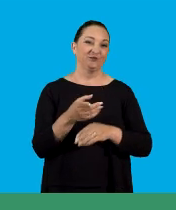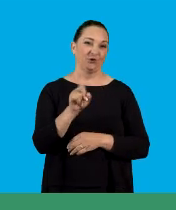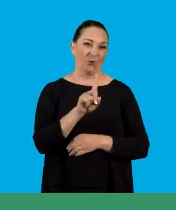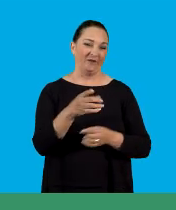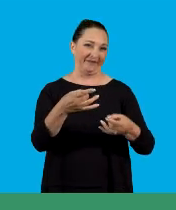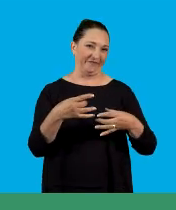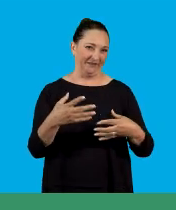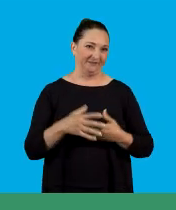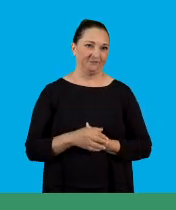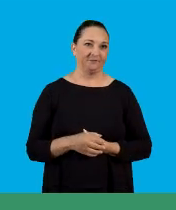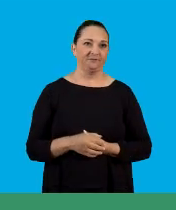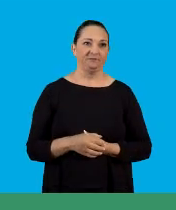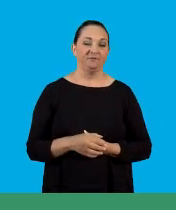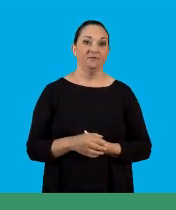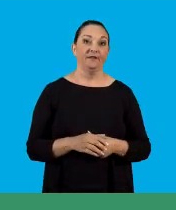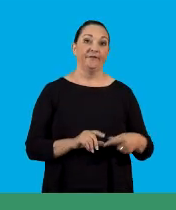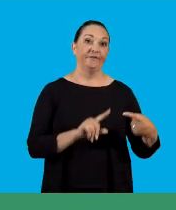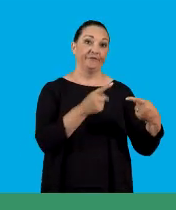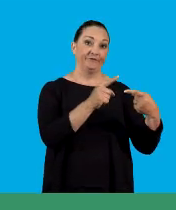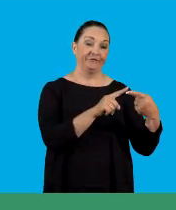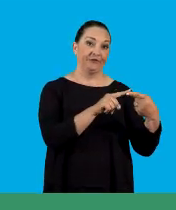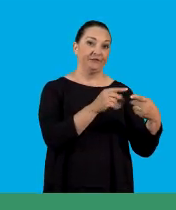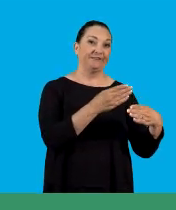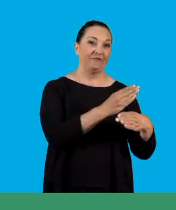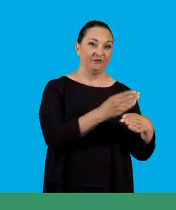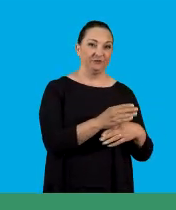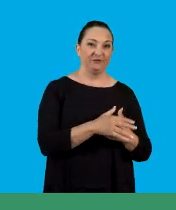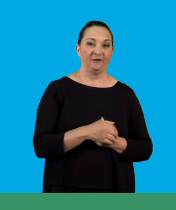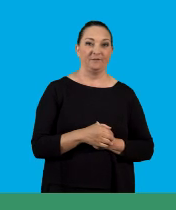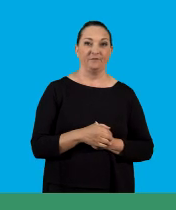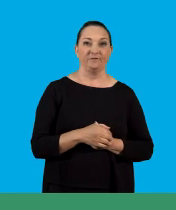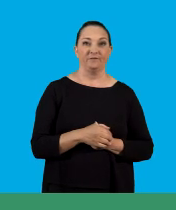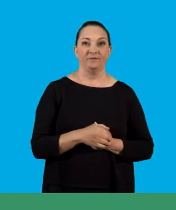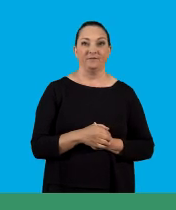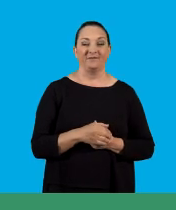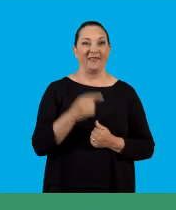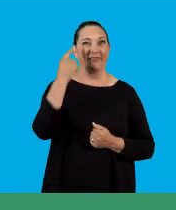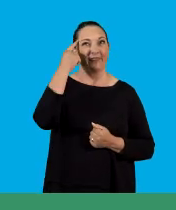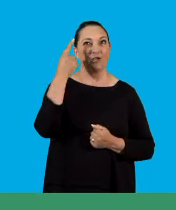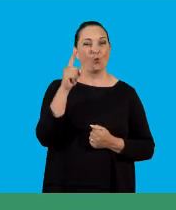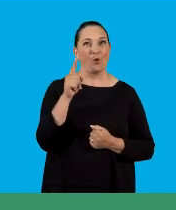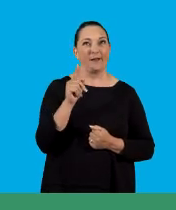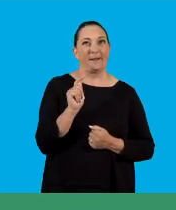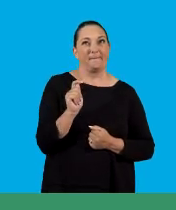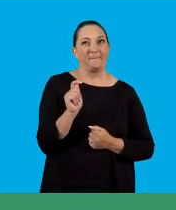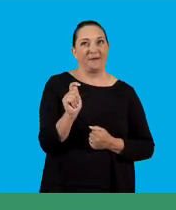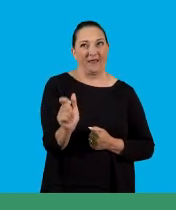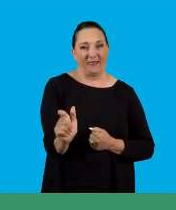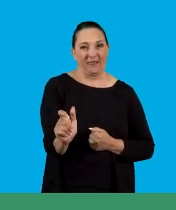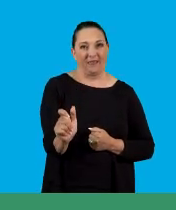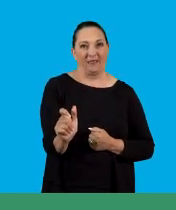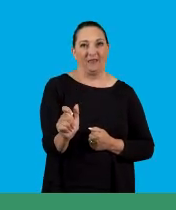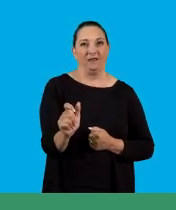functions are affected over there. So the first one, thinking about bought. Bought meaning to